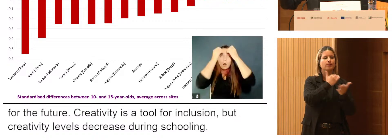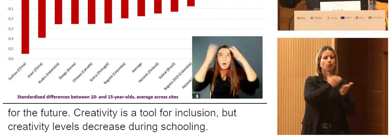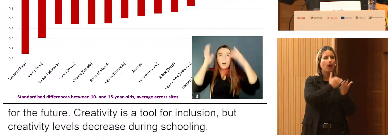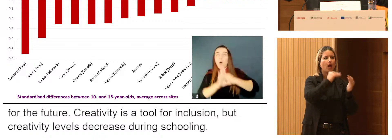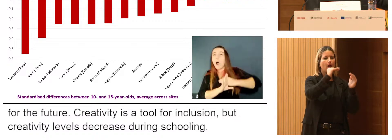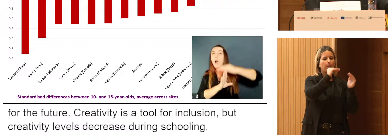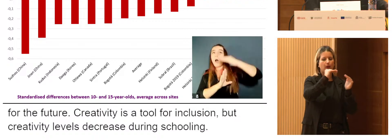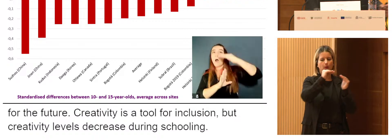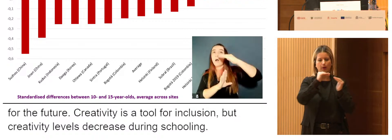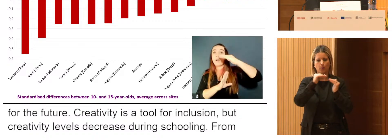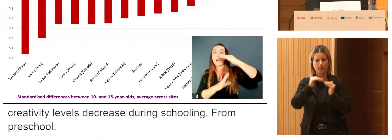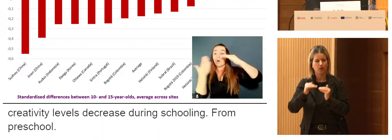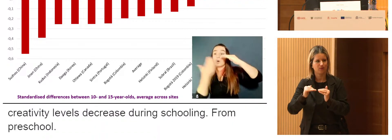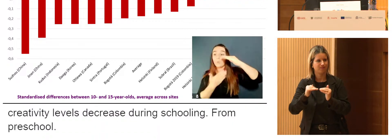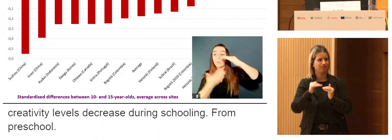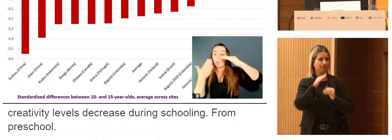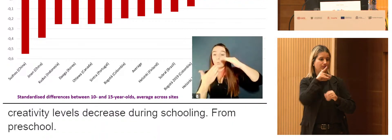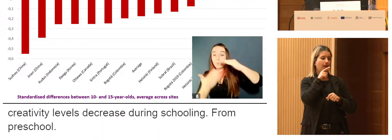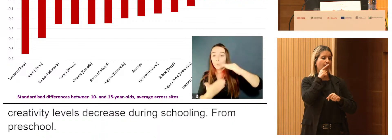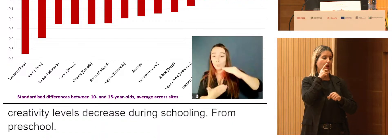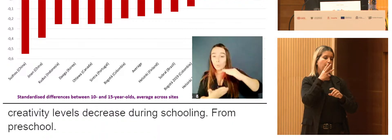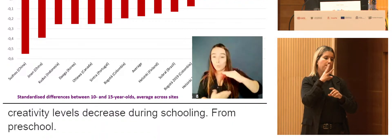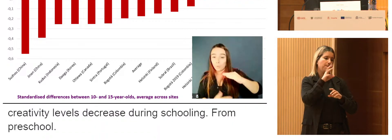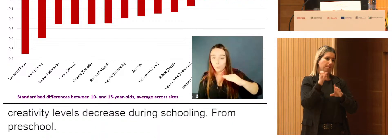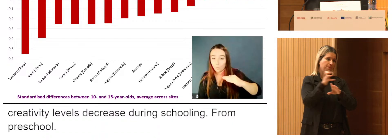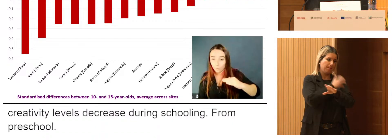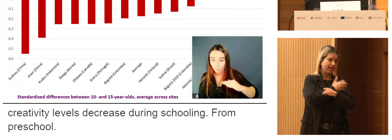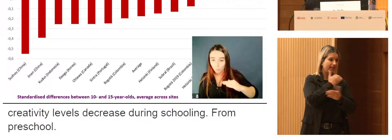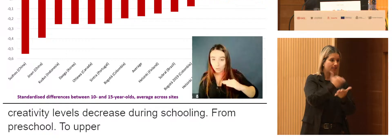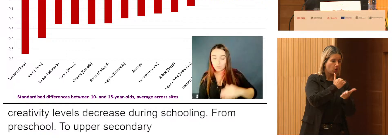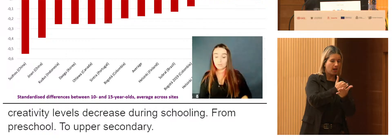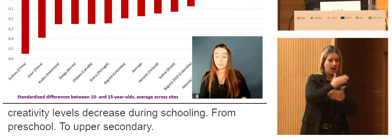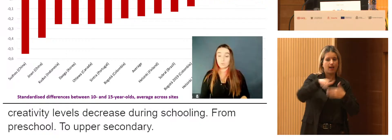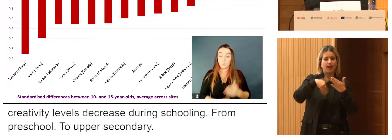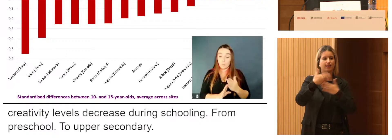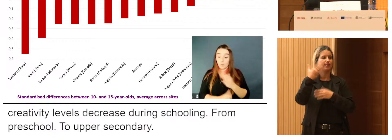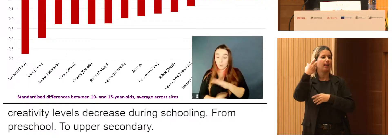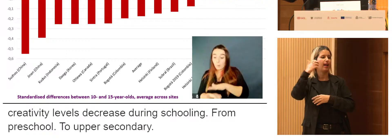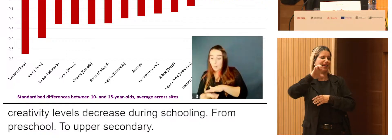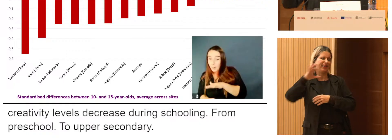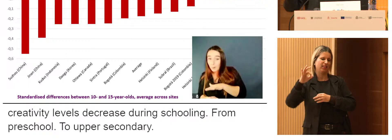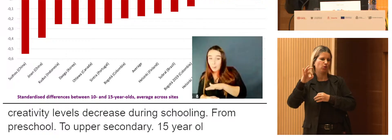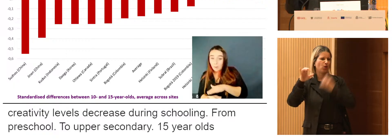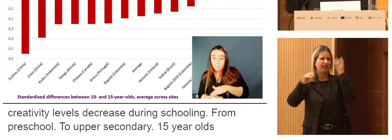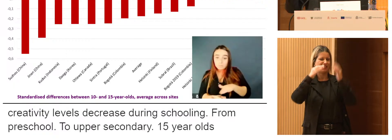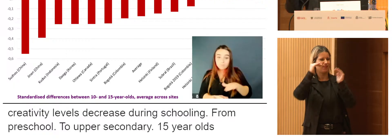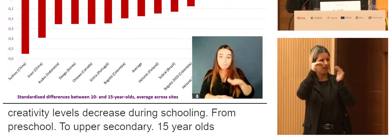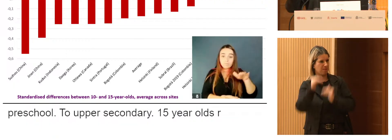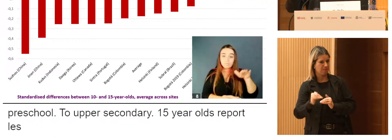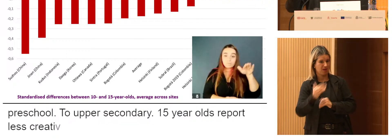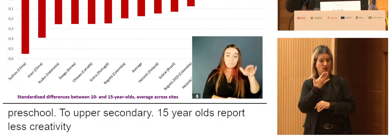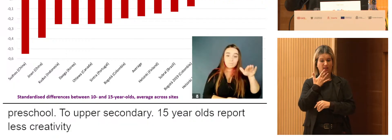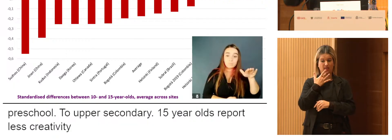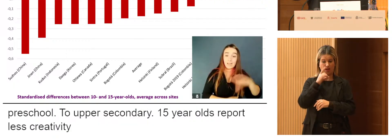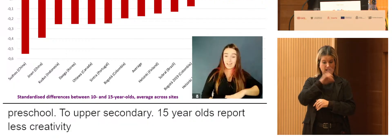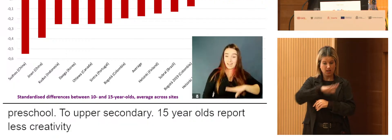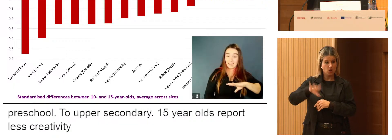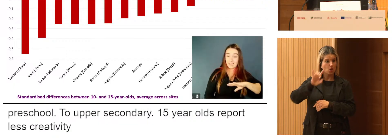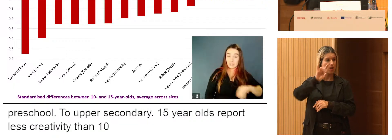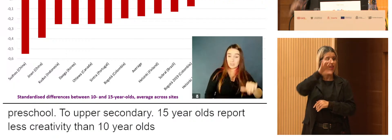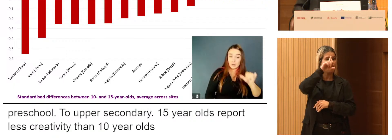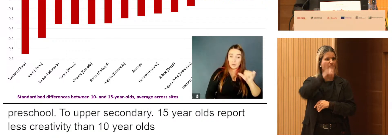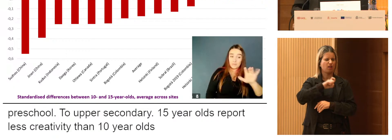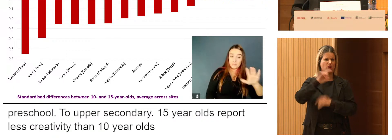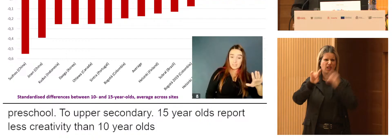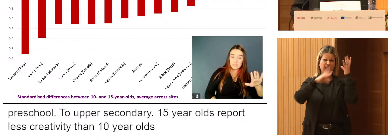preschool to upper secondary, 15-year-olds report less creativity than 10-year-olds. This is